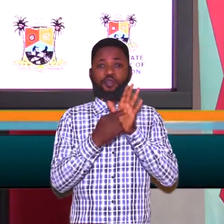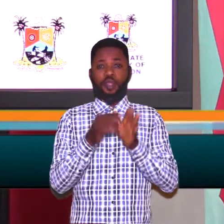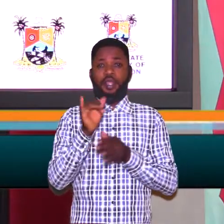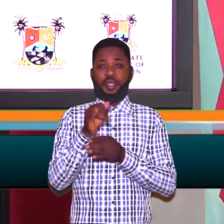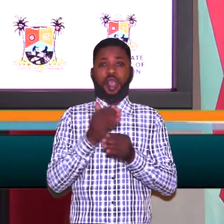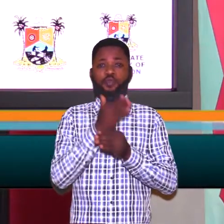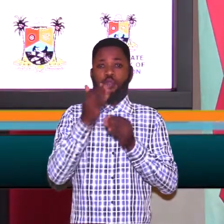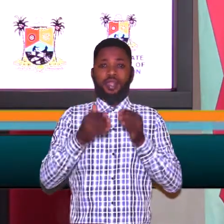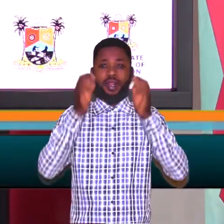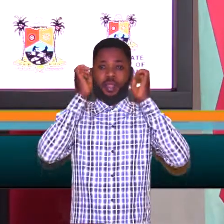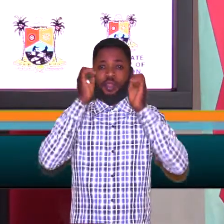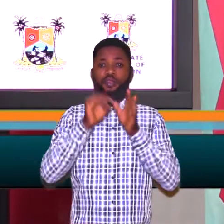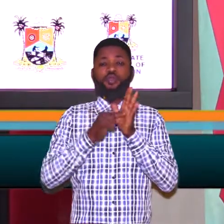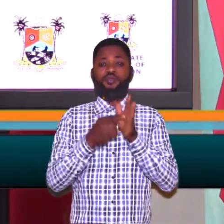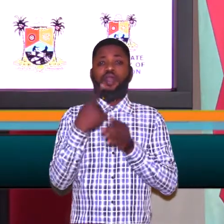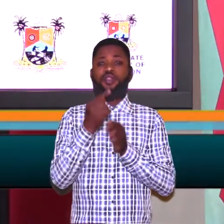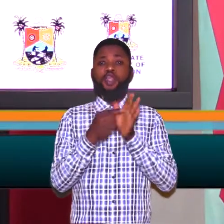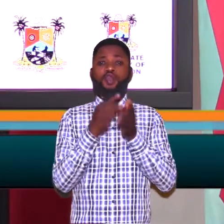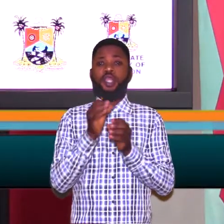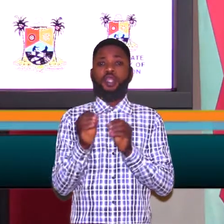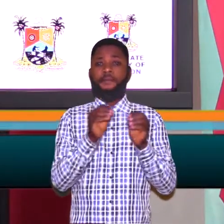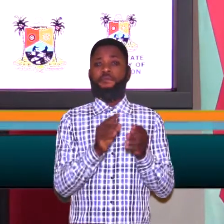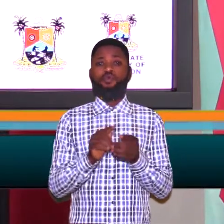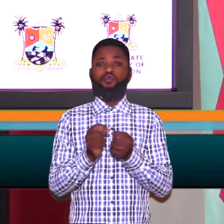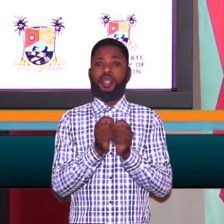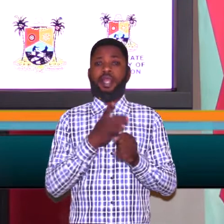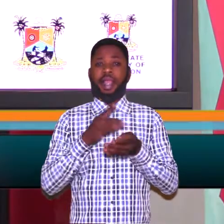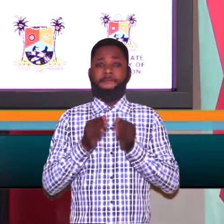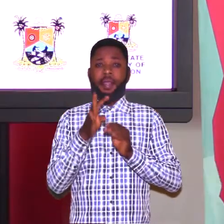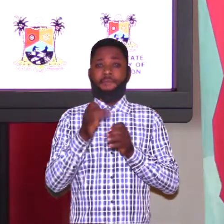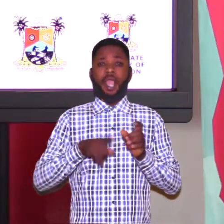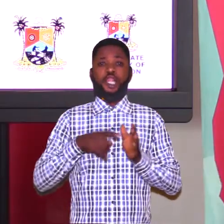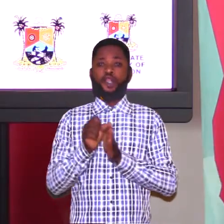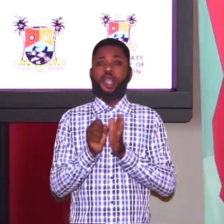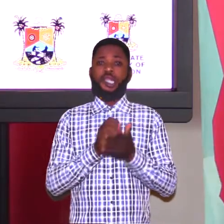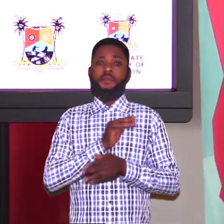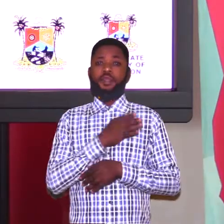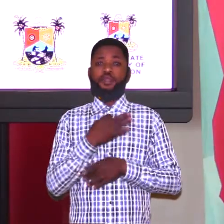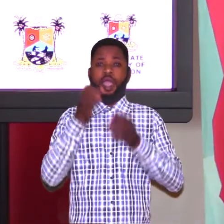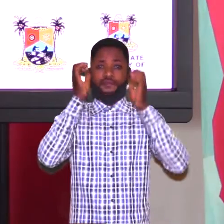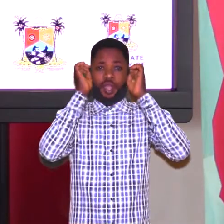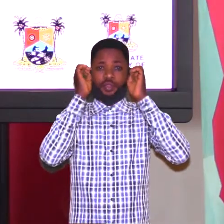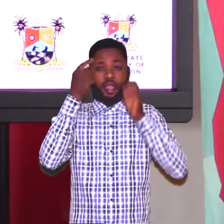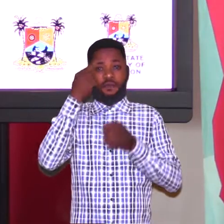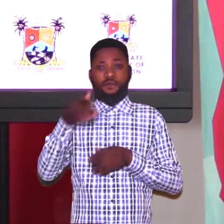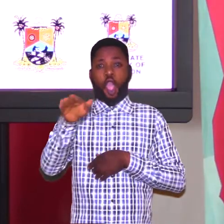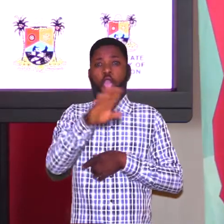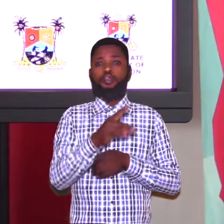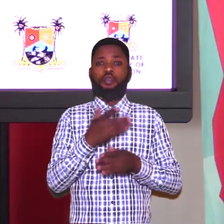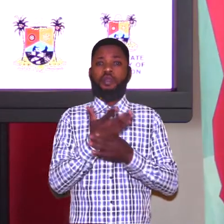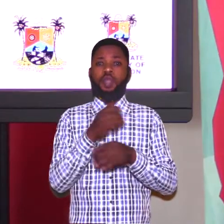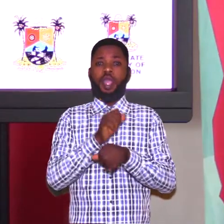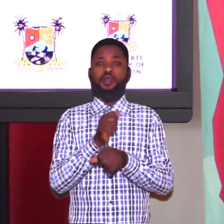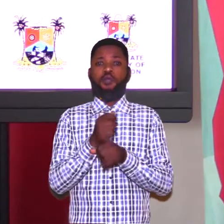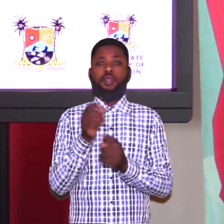Show. Yes, Total Education Show. The show is put together and packaged by the Lagos State Ministry of Education for your